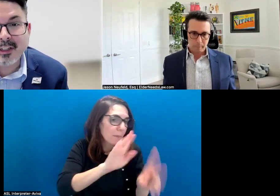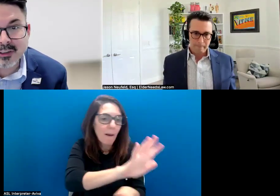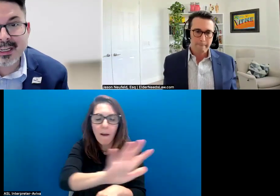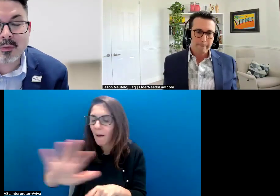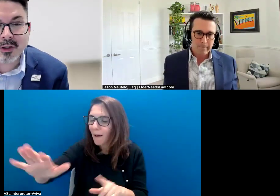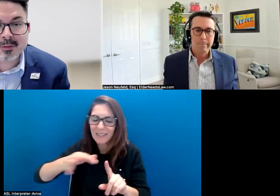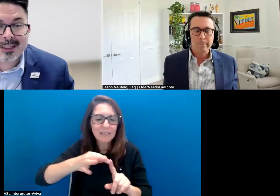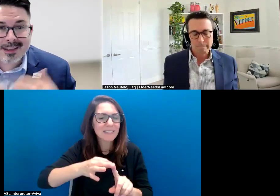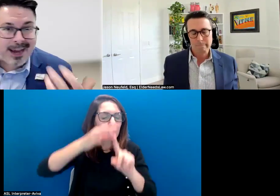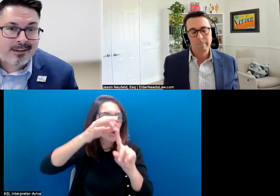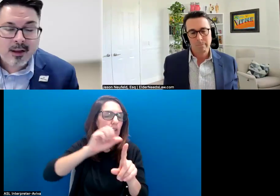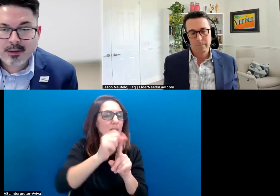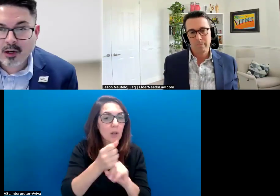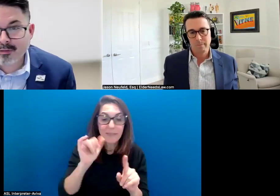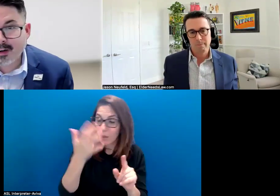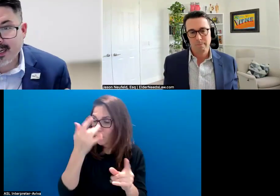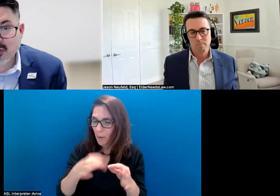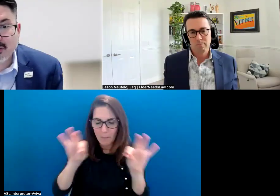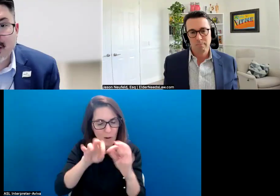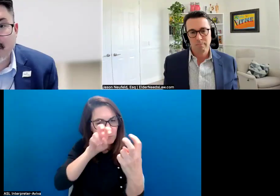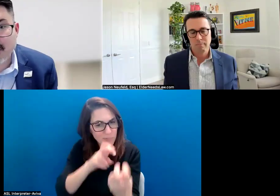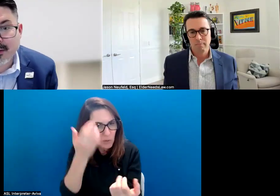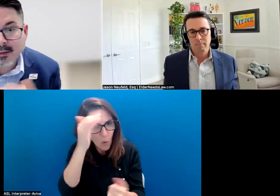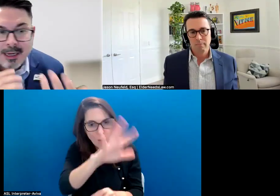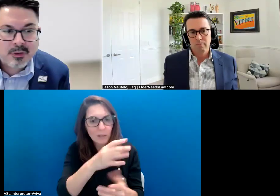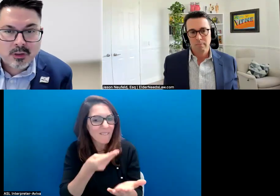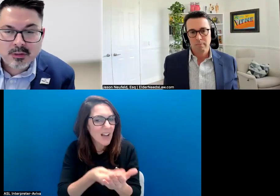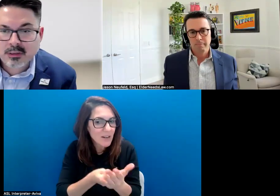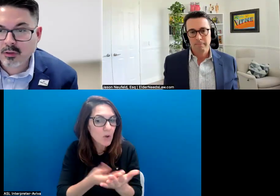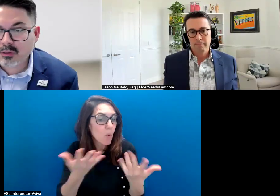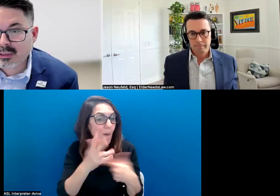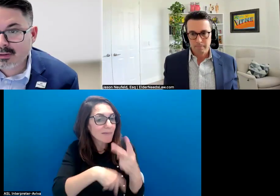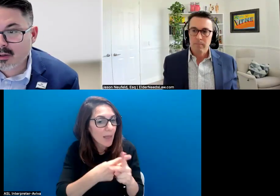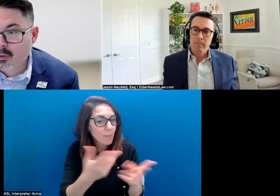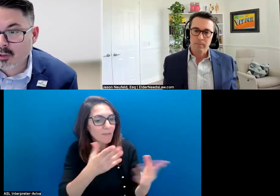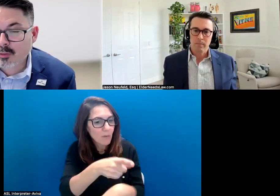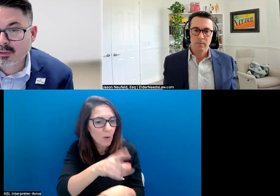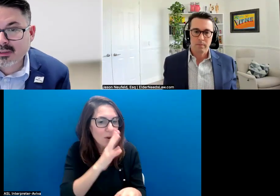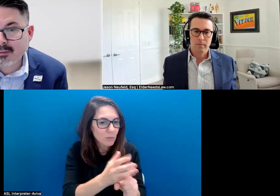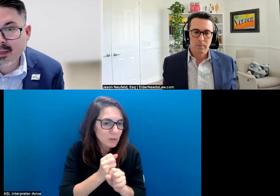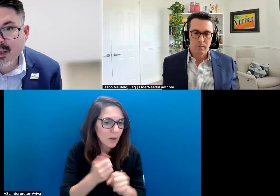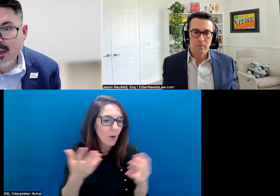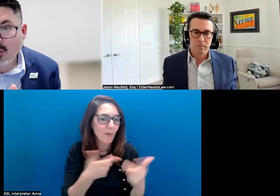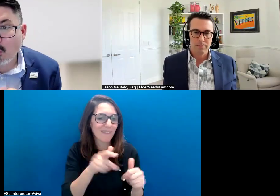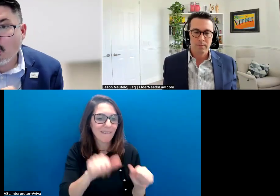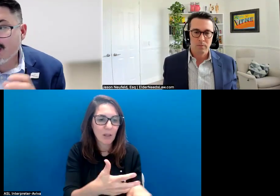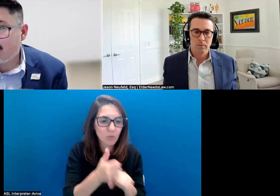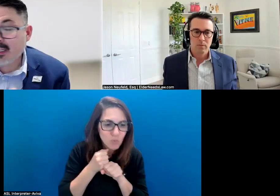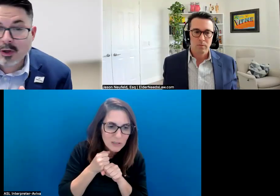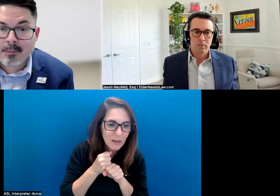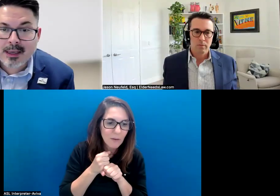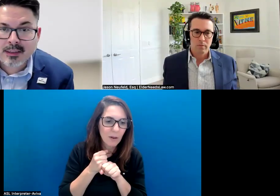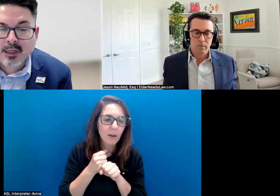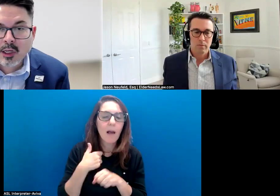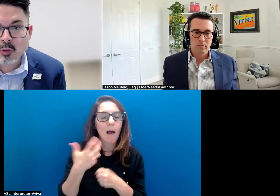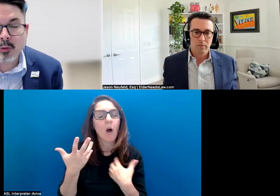down and understand where somebody's at, not only financially, but the type of services they're receiving or could be receiving. One caveat I did